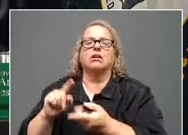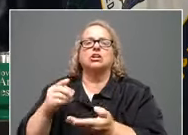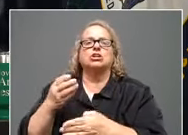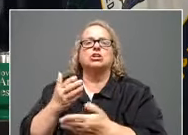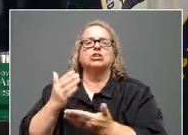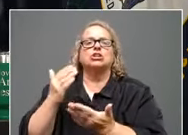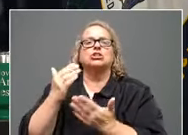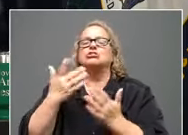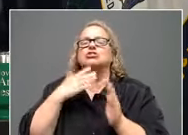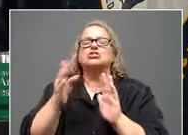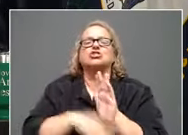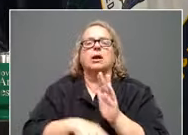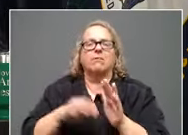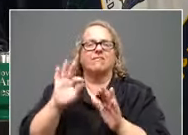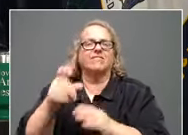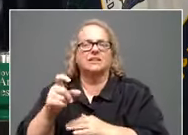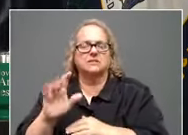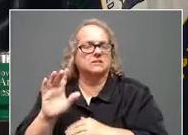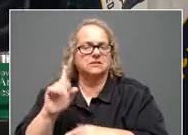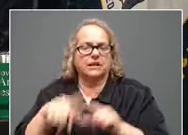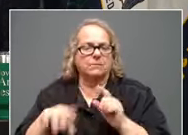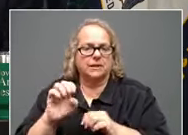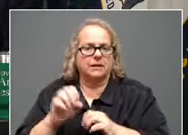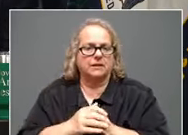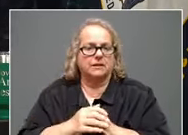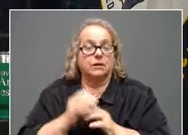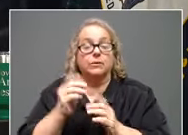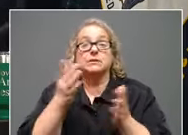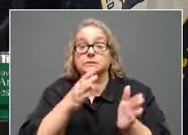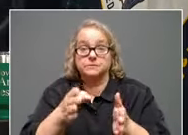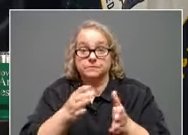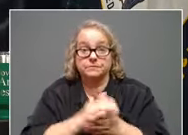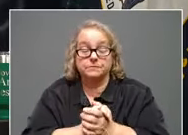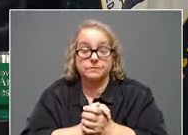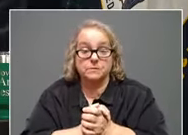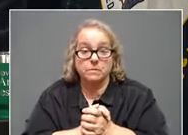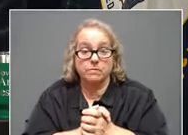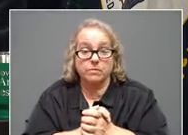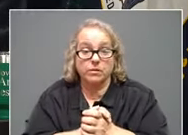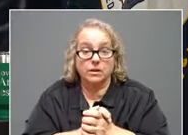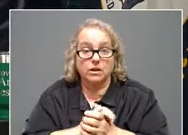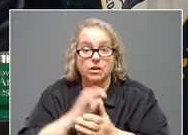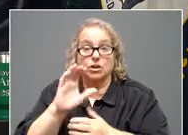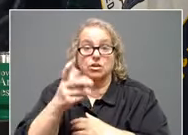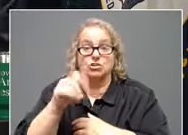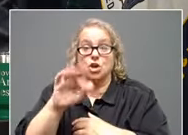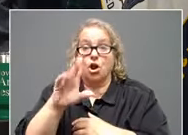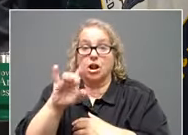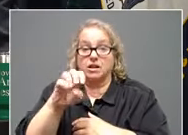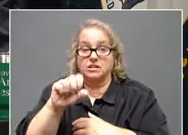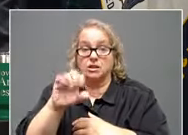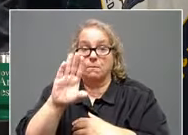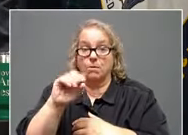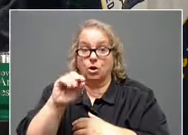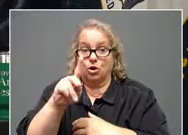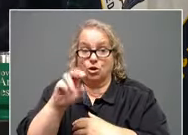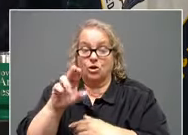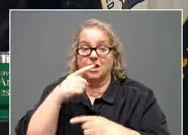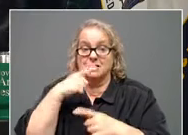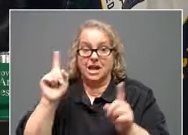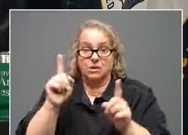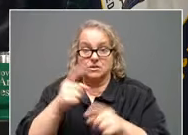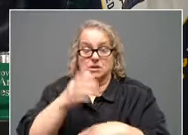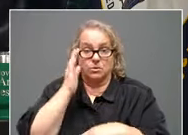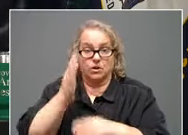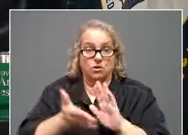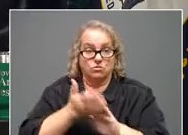missed? Okay, we'll come back. Yeah. Charles Booker announced his candidacy mm-hmm. this morning to unseat Rand Paul. Are you